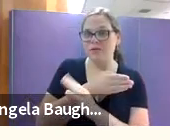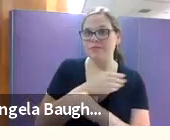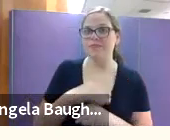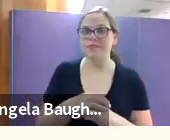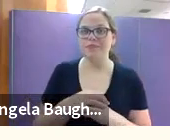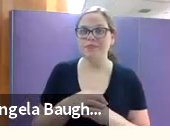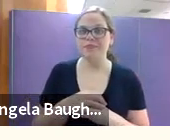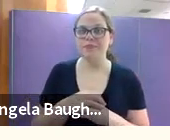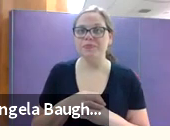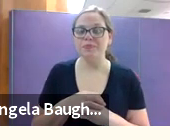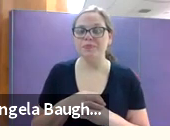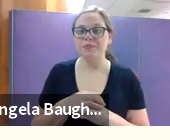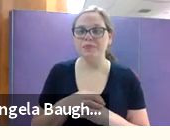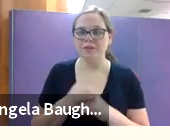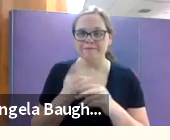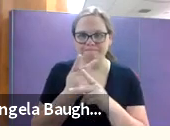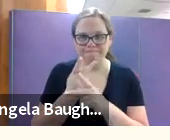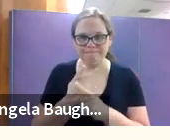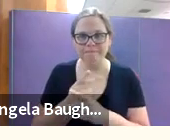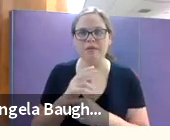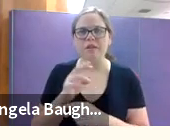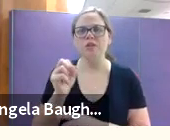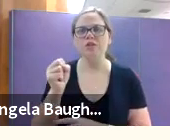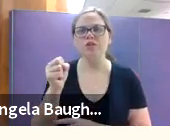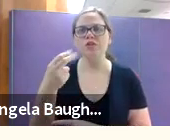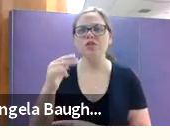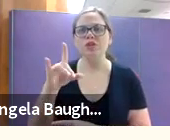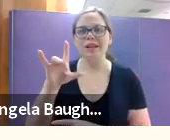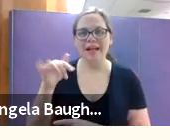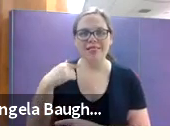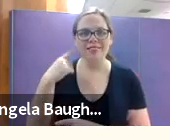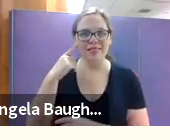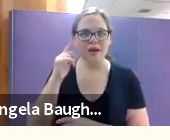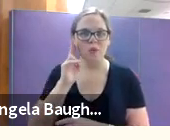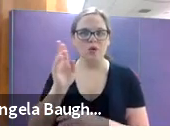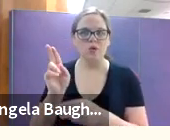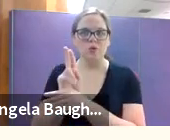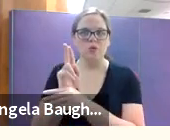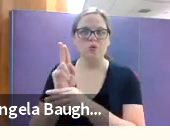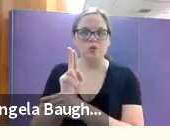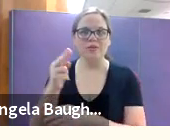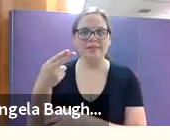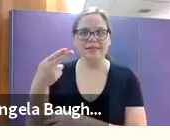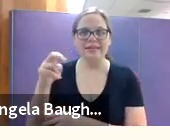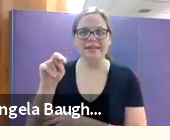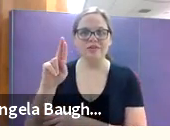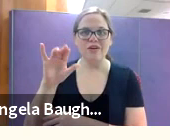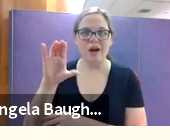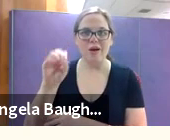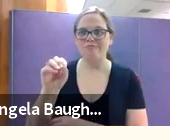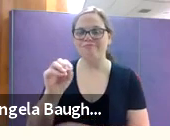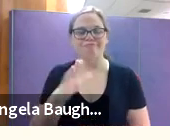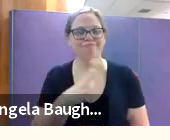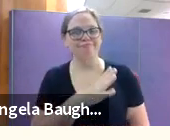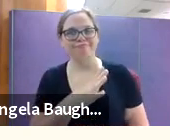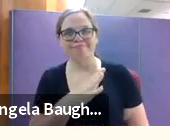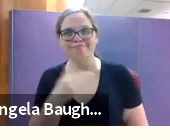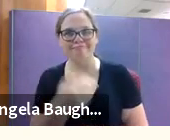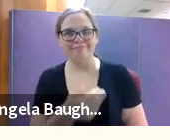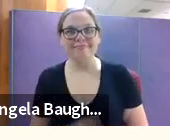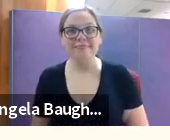and Shirley, I think I'm going to use Henrico. Where's Henrico? Yeah, that's fine. So I'm going